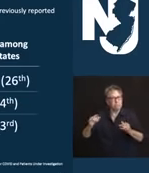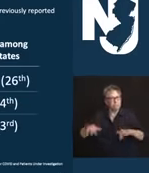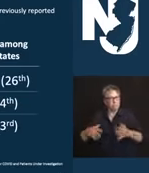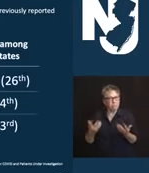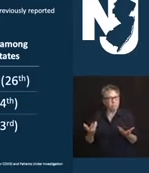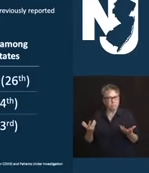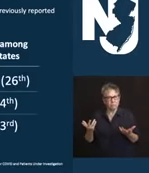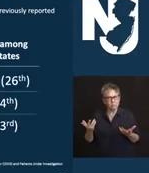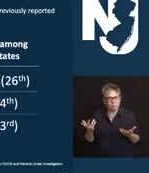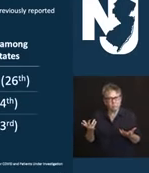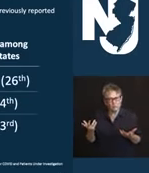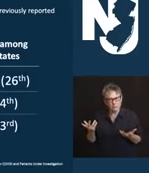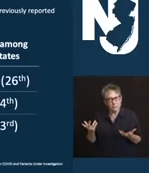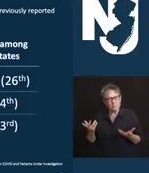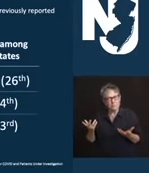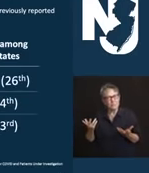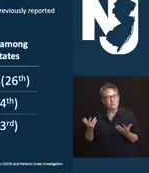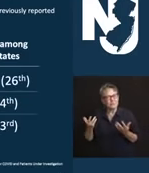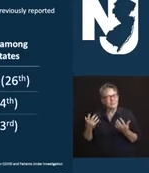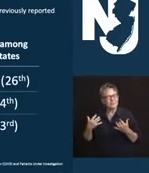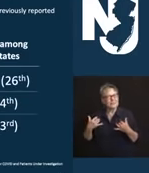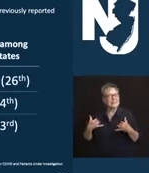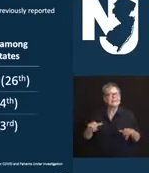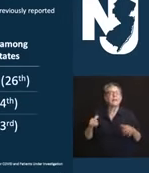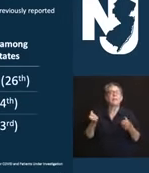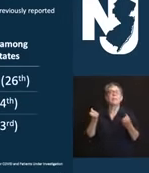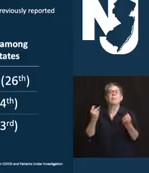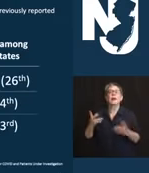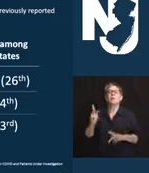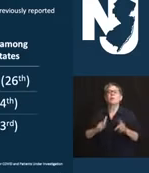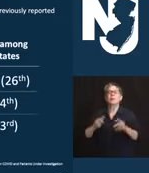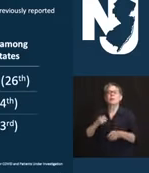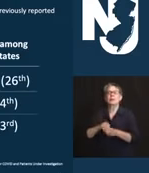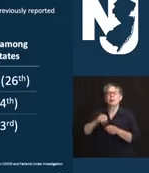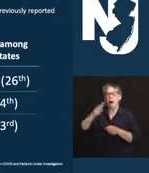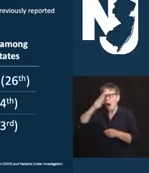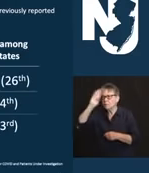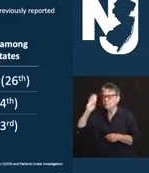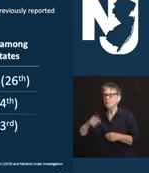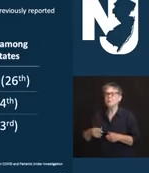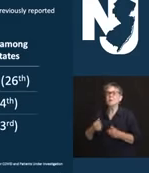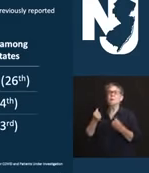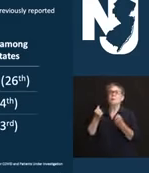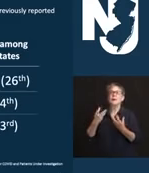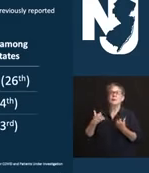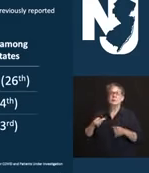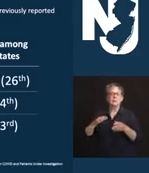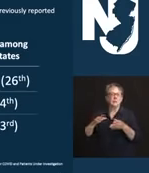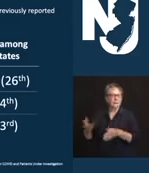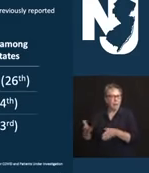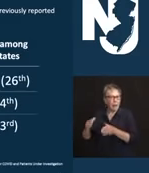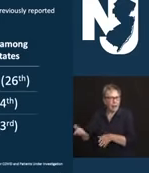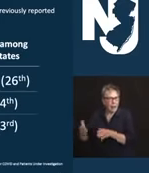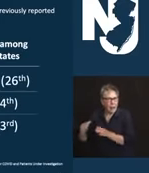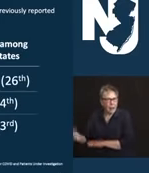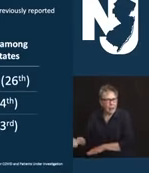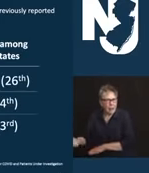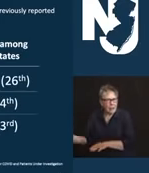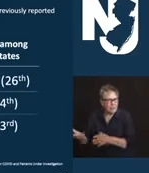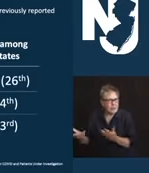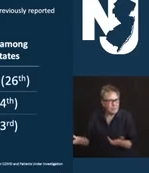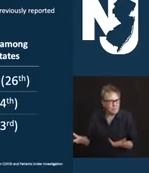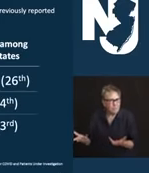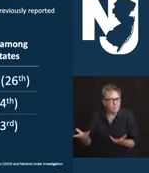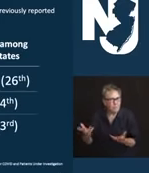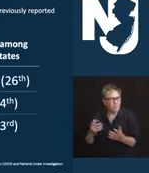open our doors all at once as other states have done. We've already paid a huge, almost unfathomable price, and